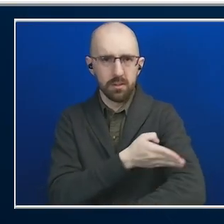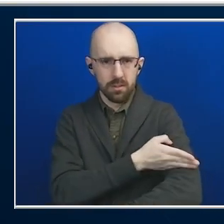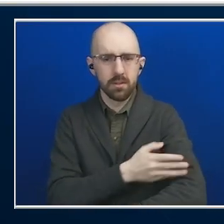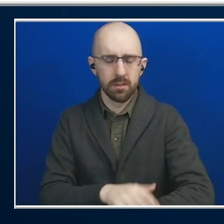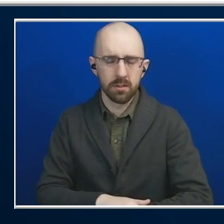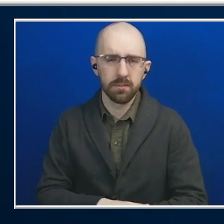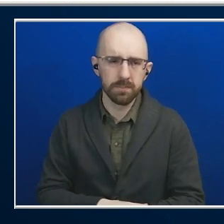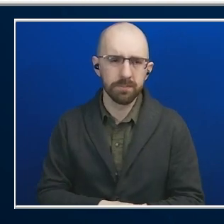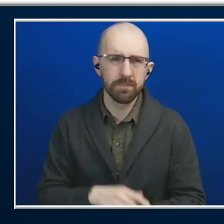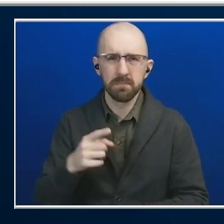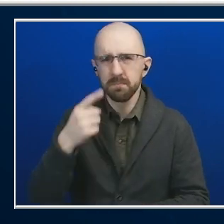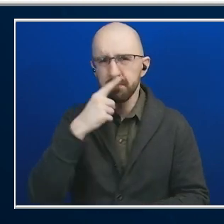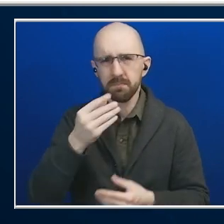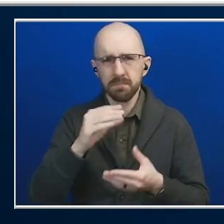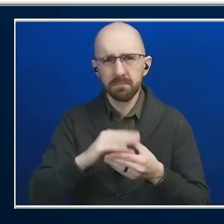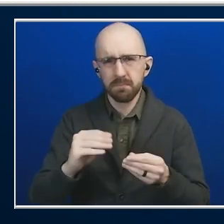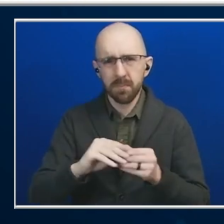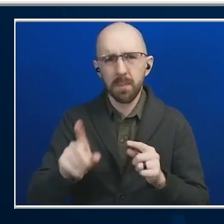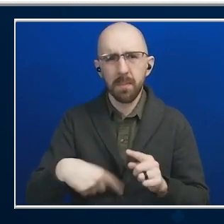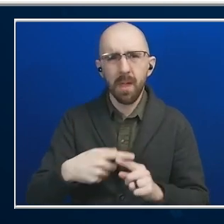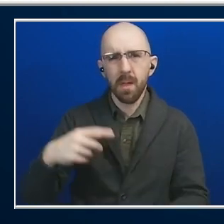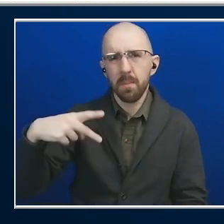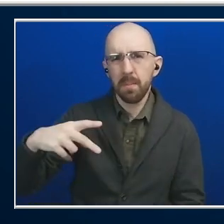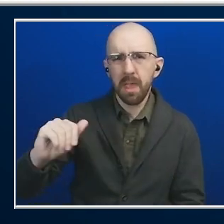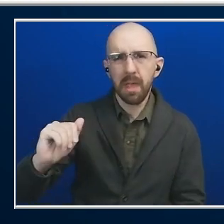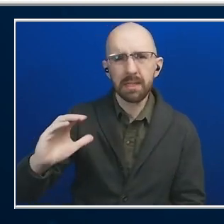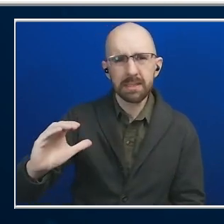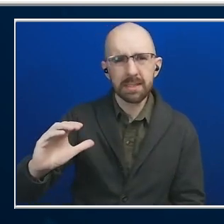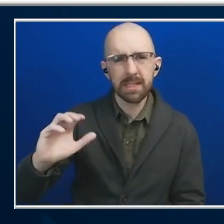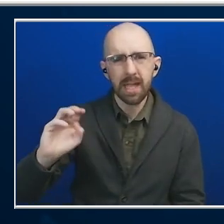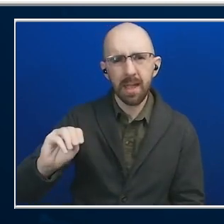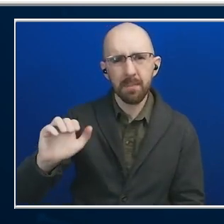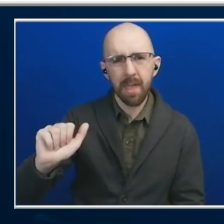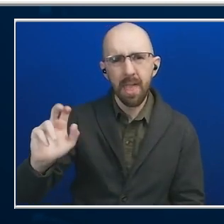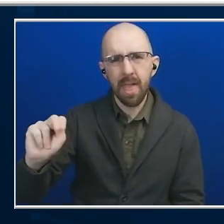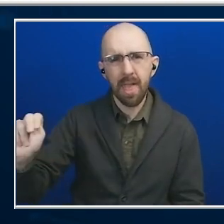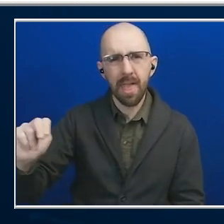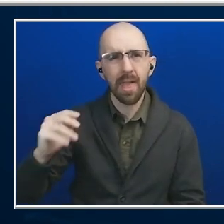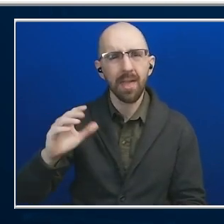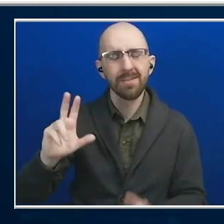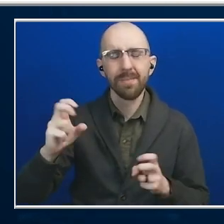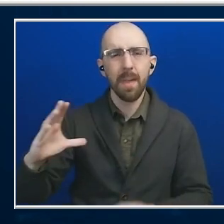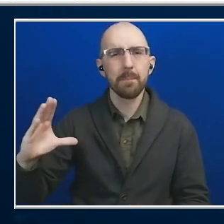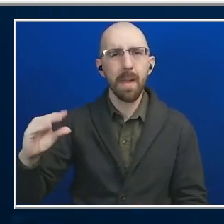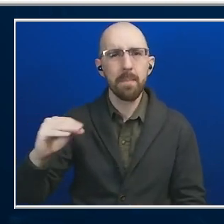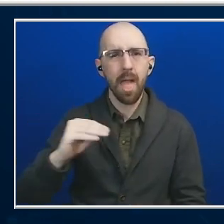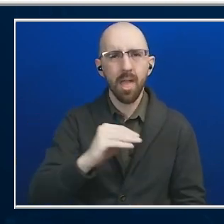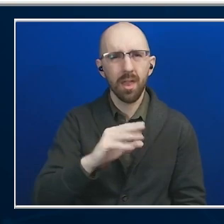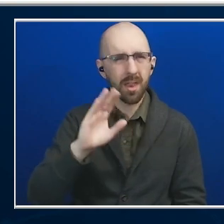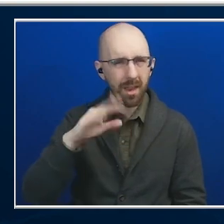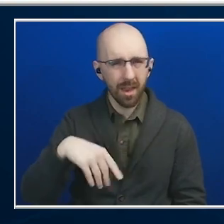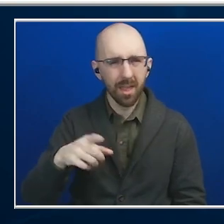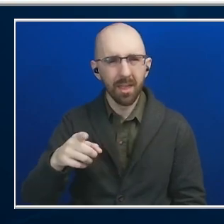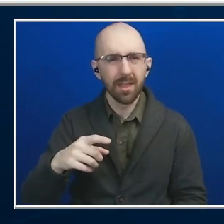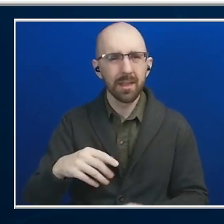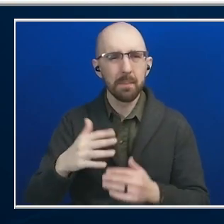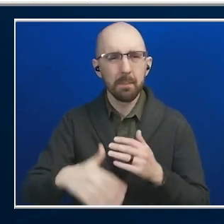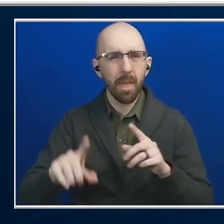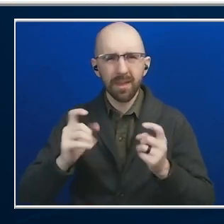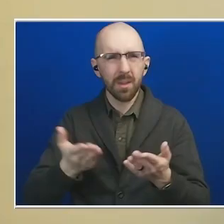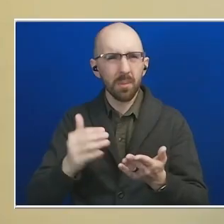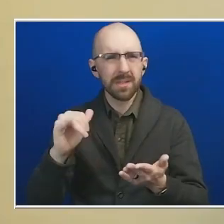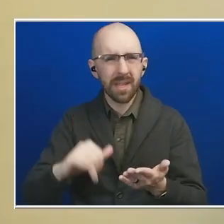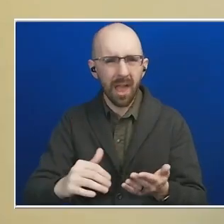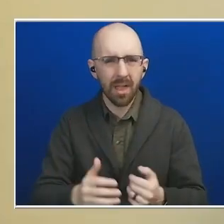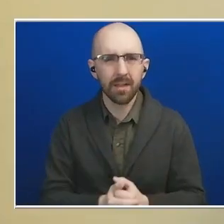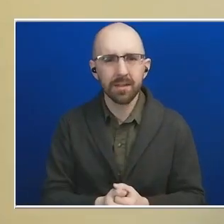little bit about this PAC-MANN or Pac-Man diagnostic blood test? What's that all about? Because